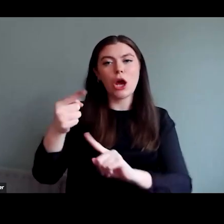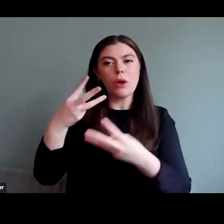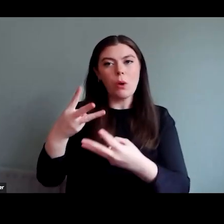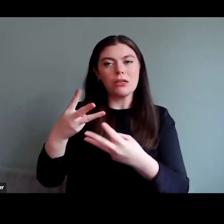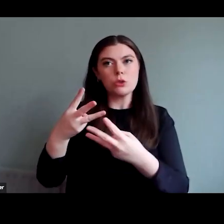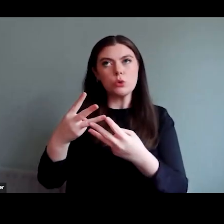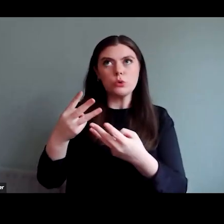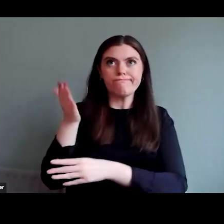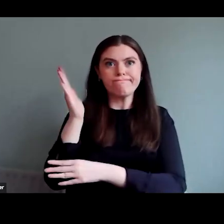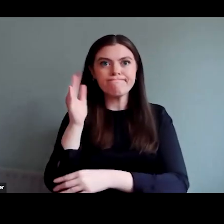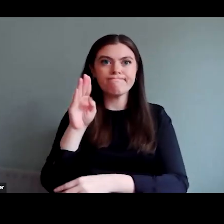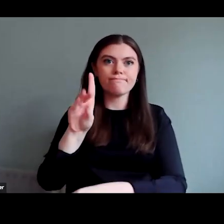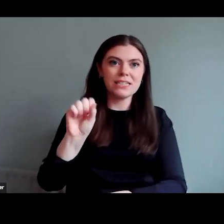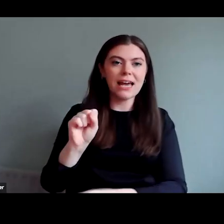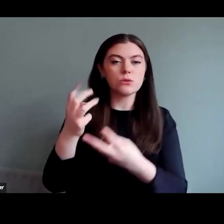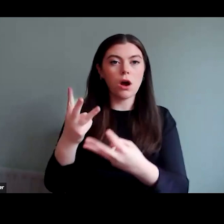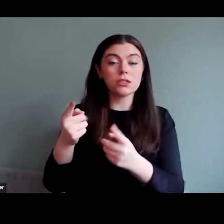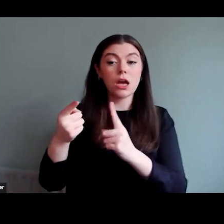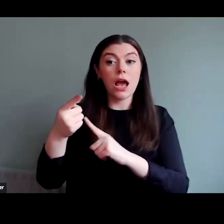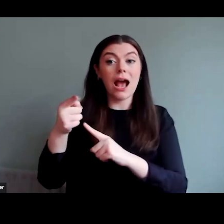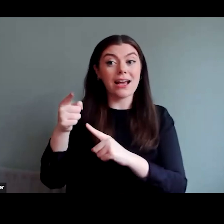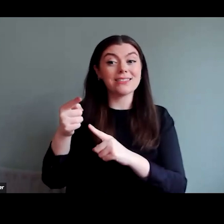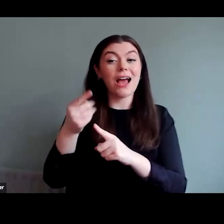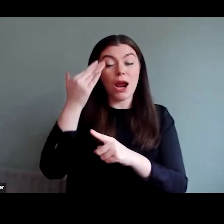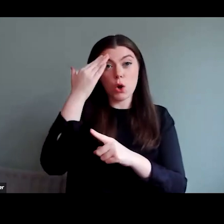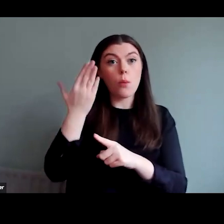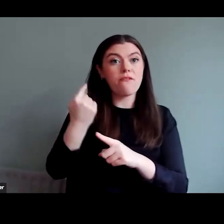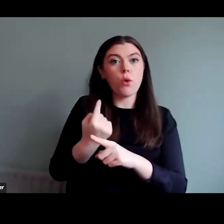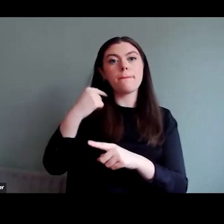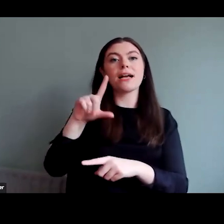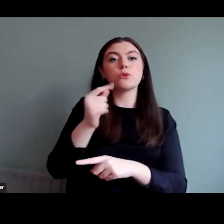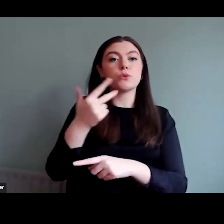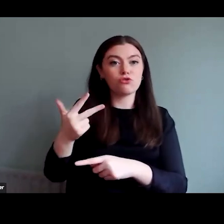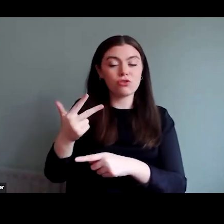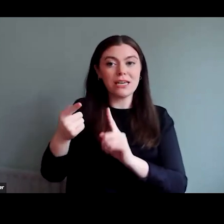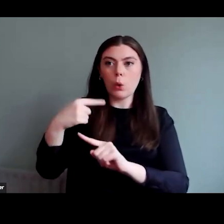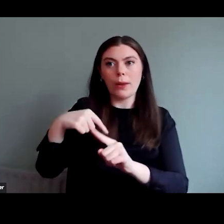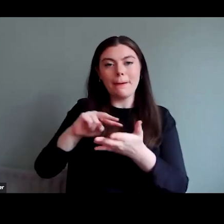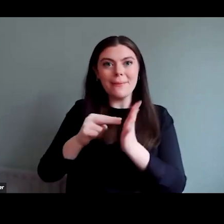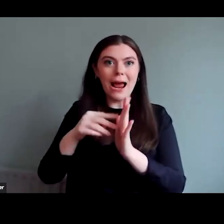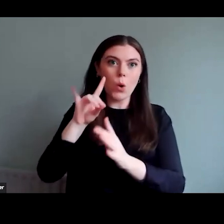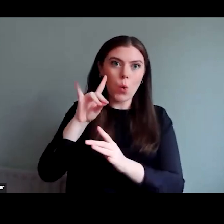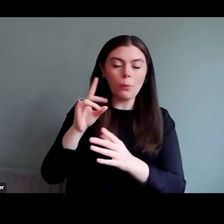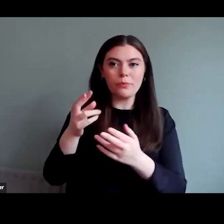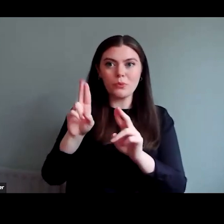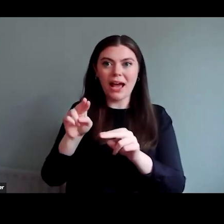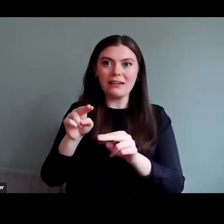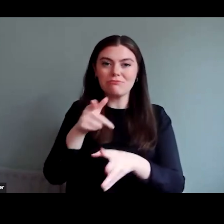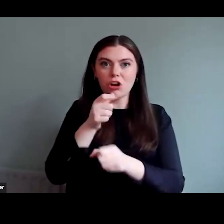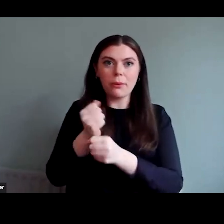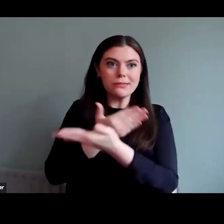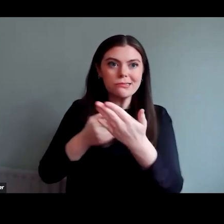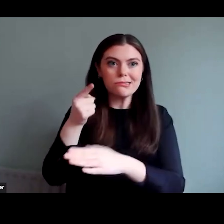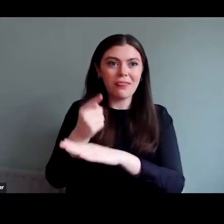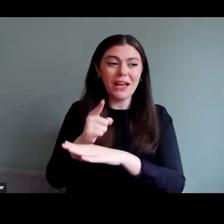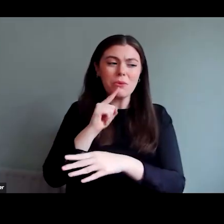had been hope to try and discuss this at the previous one in 2023, but there had been so much tension. It was